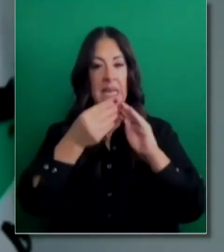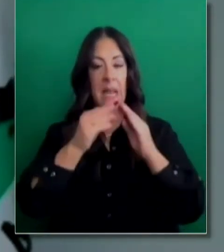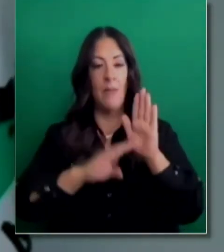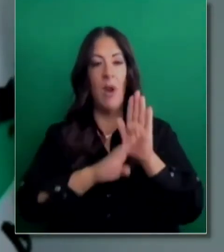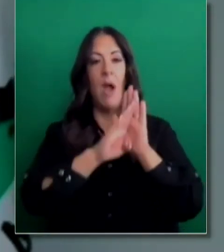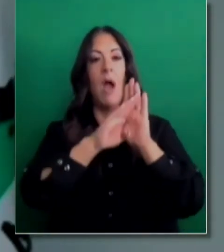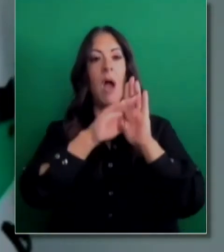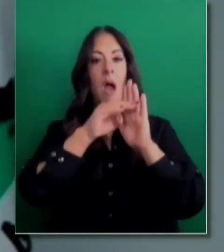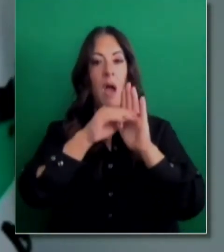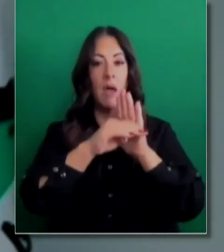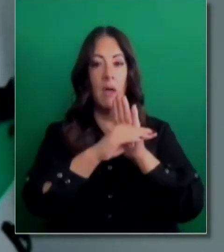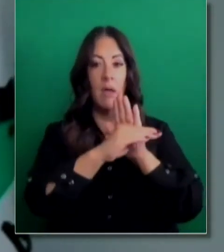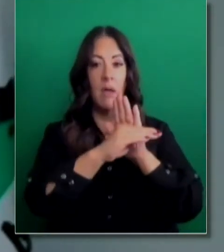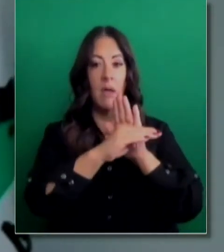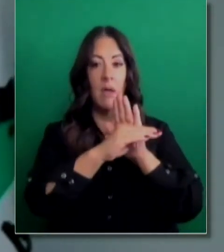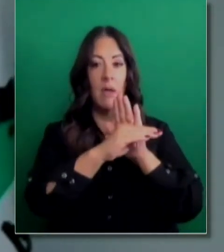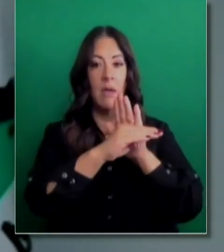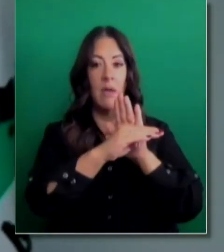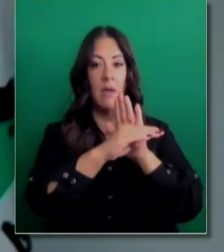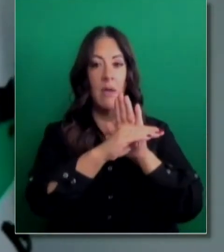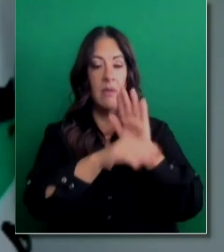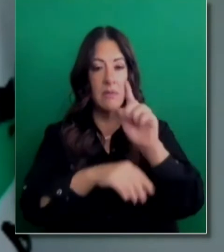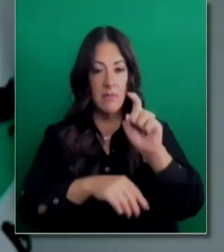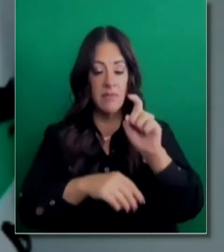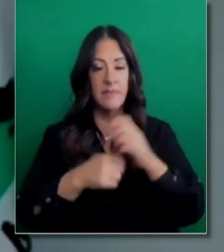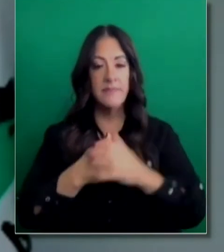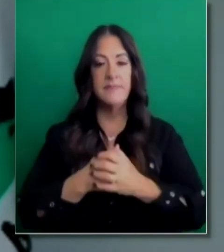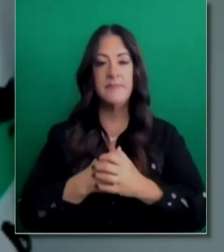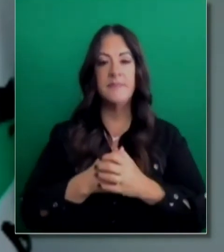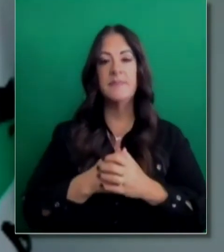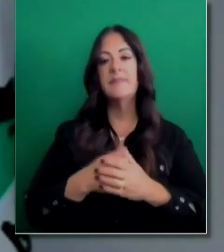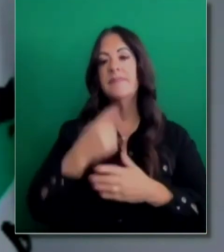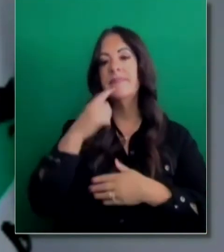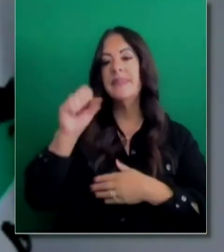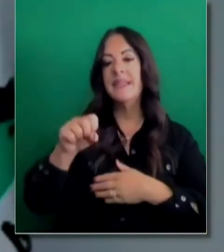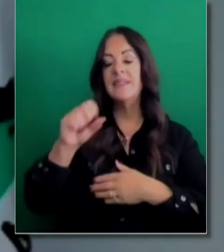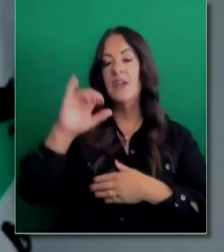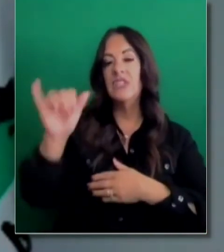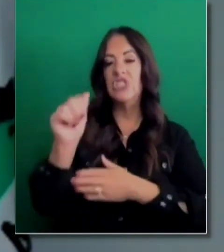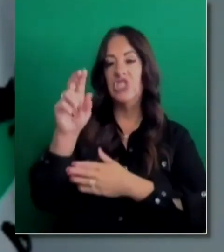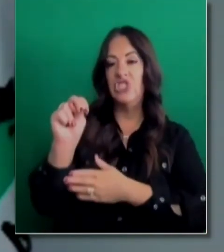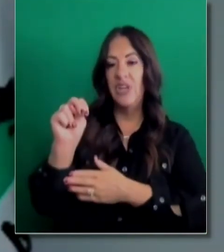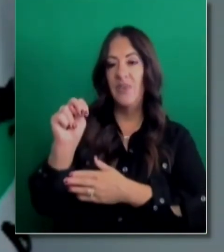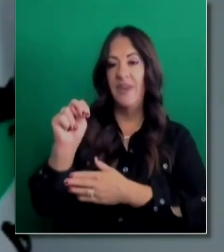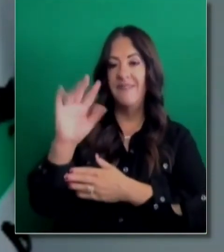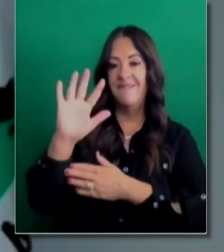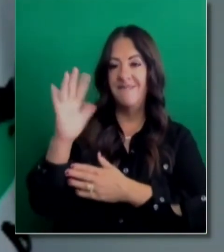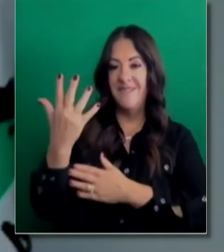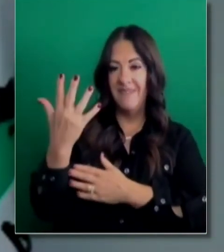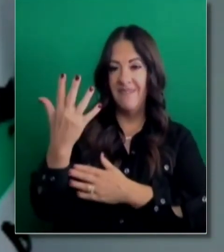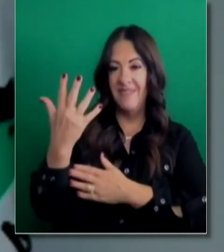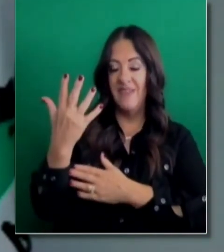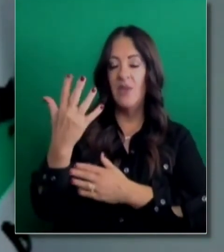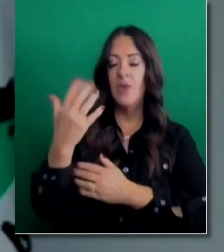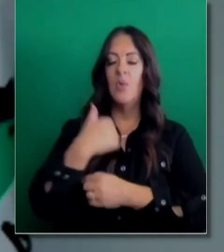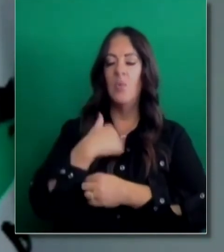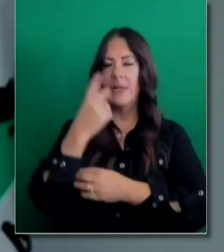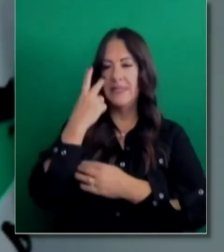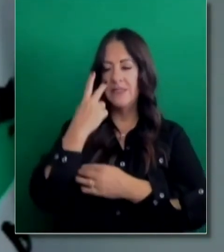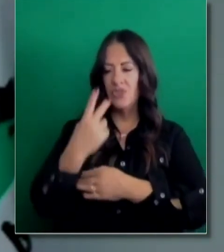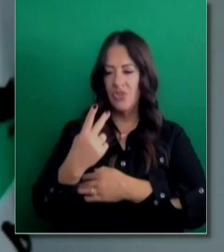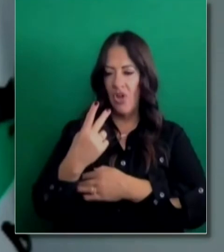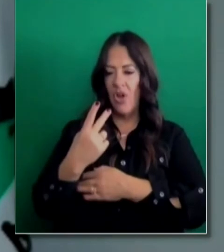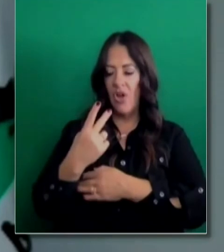Yeah. So if you look at where California was on January 5th, which would be sort of right in the middle where you'd expect